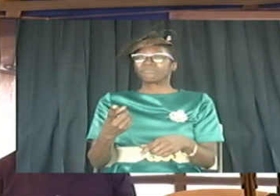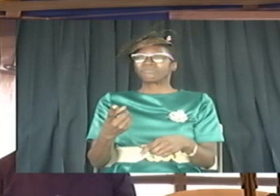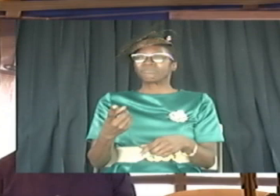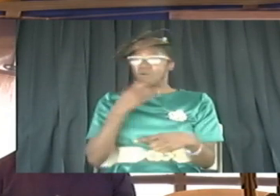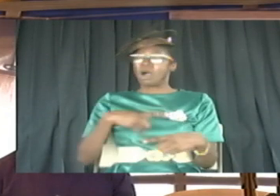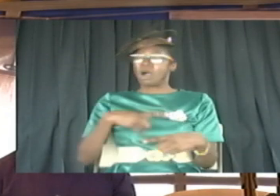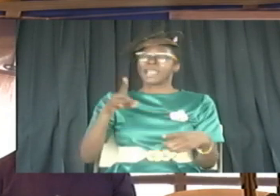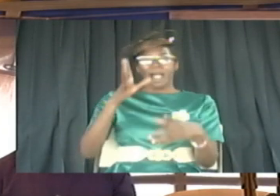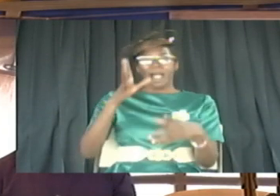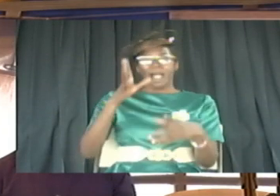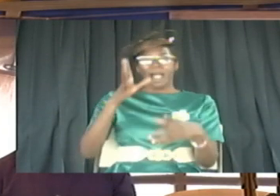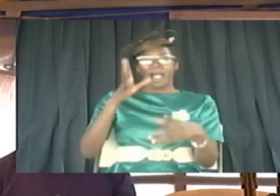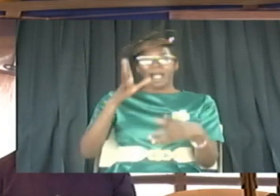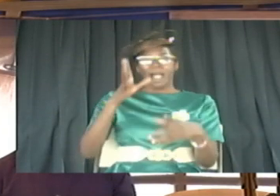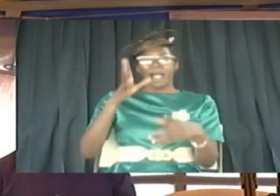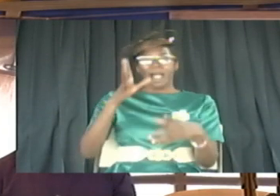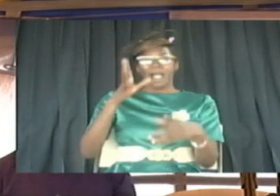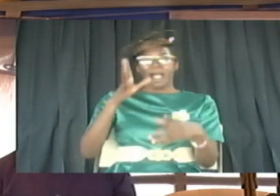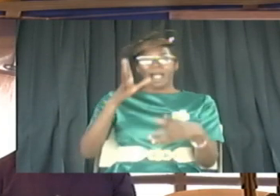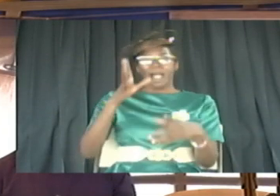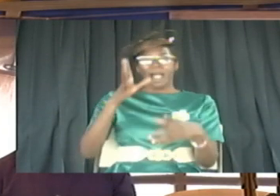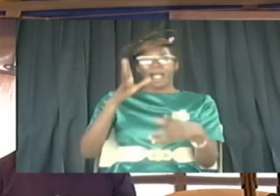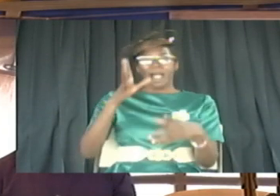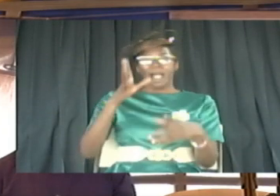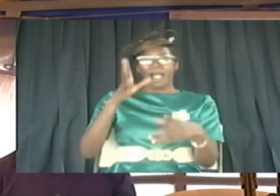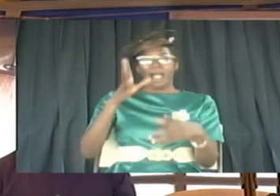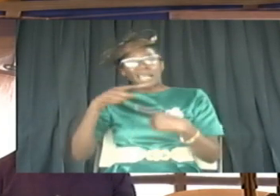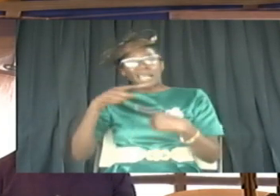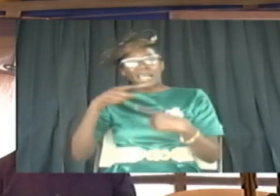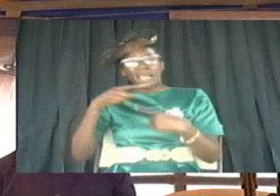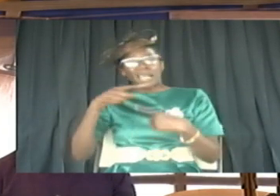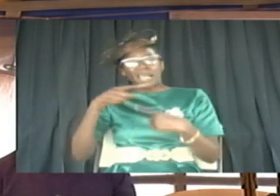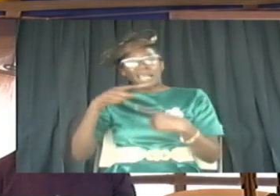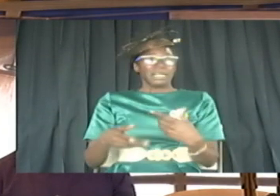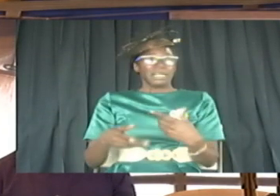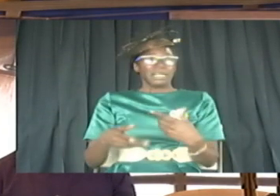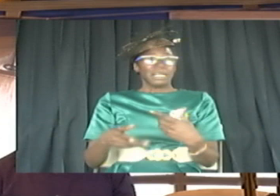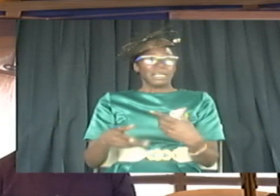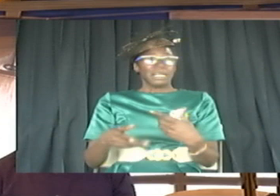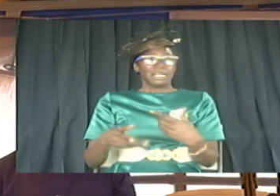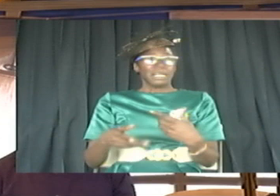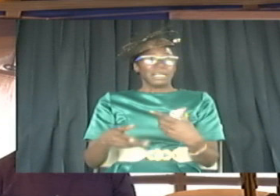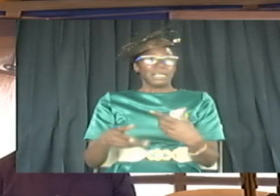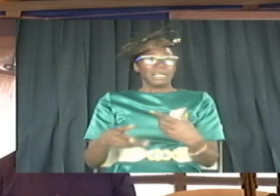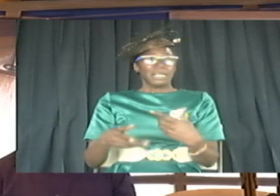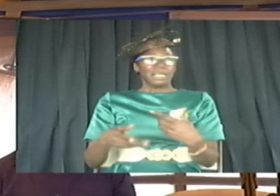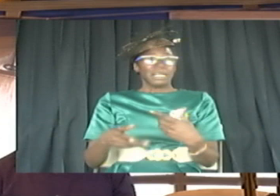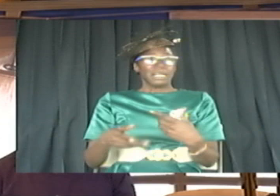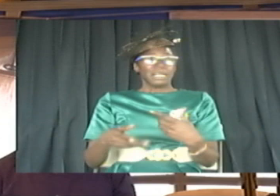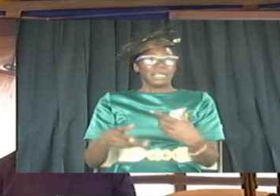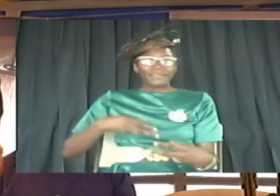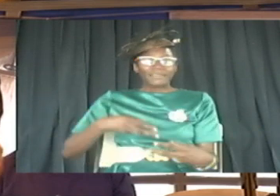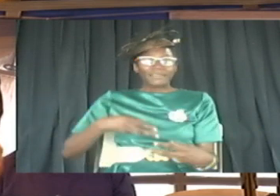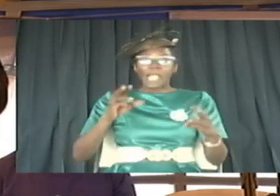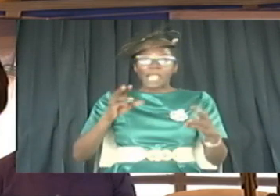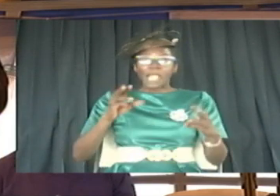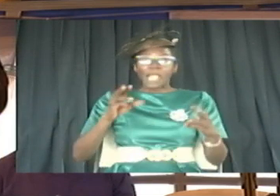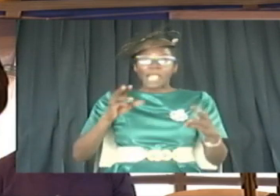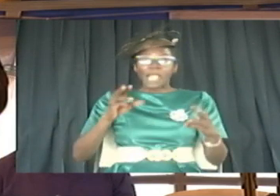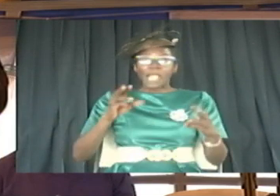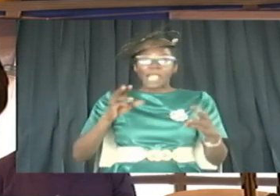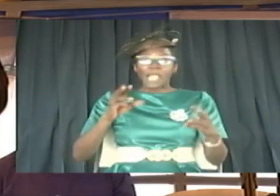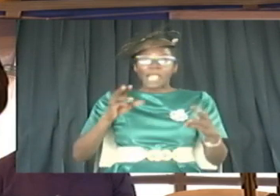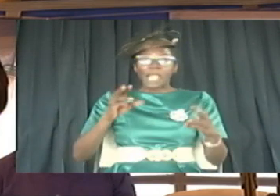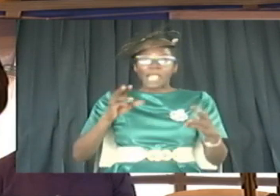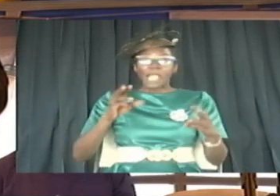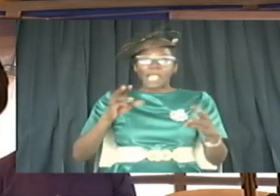should, having considered the matter, this is a better way of doing it. There is nobody that can give